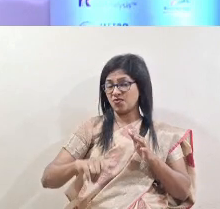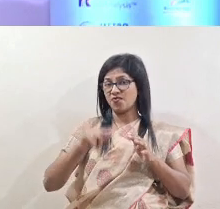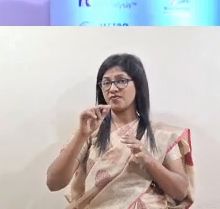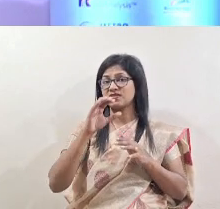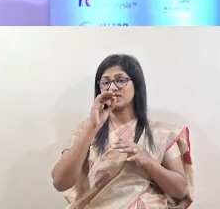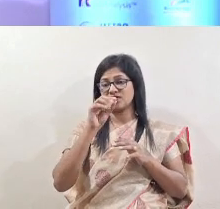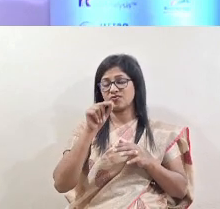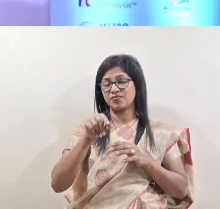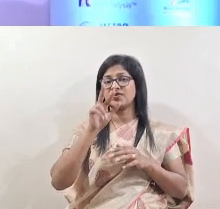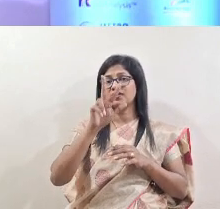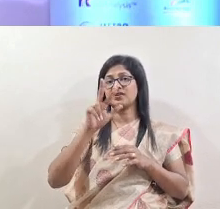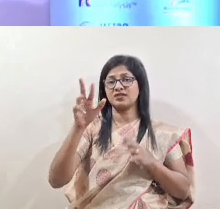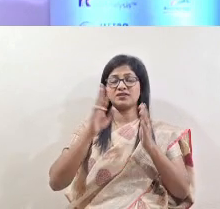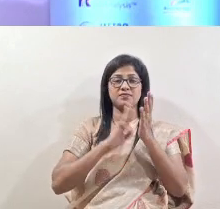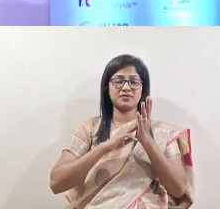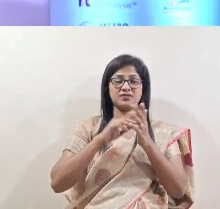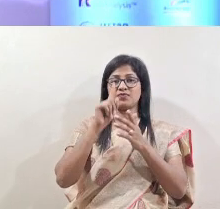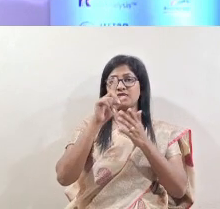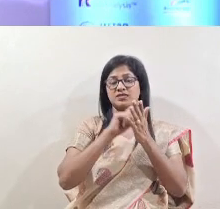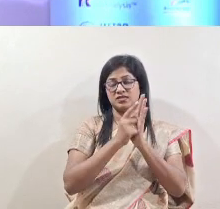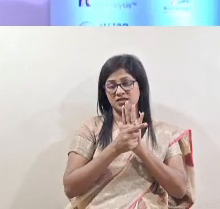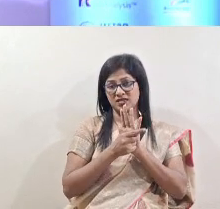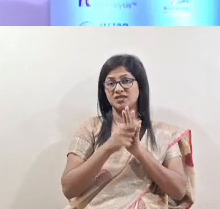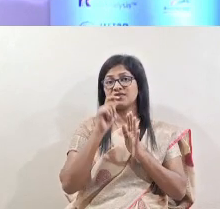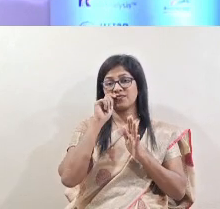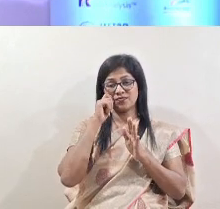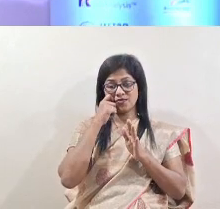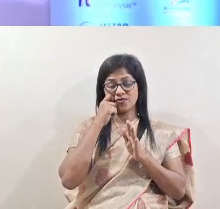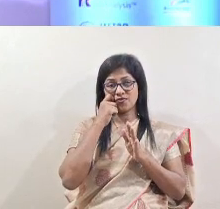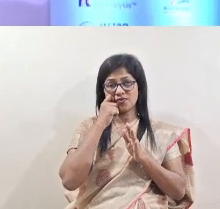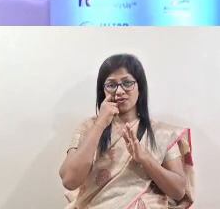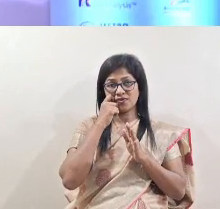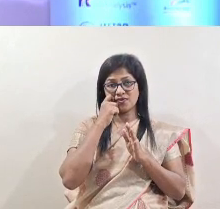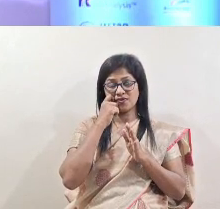the 0.88 meter per second when males